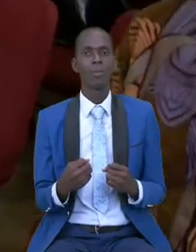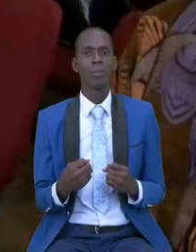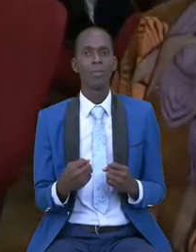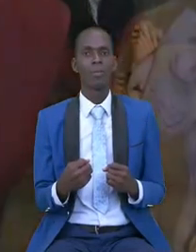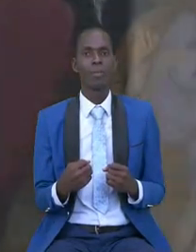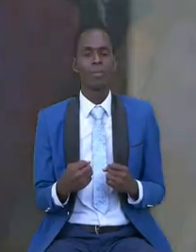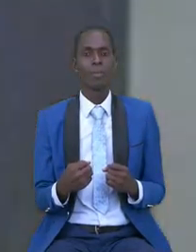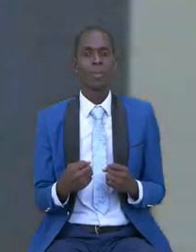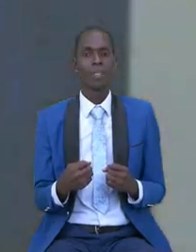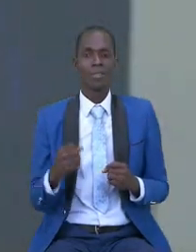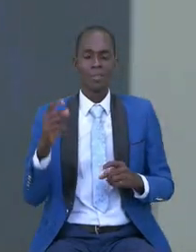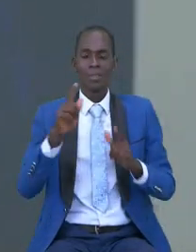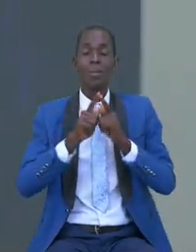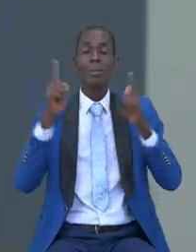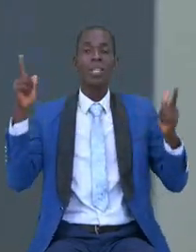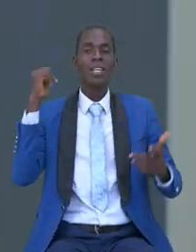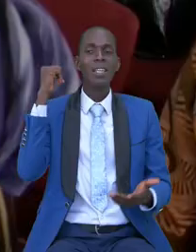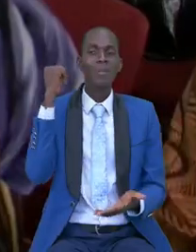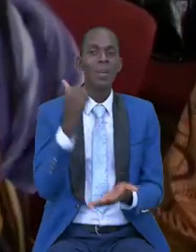Amen. Global amen. Amen.